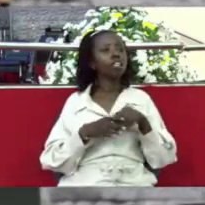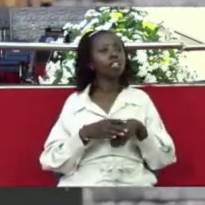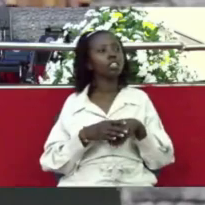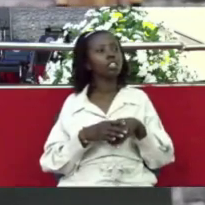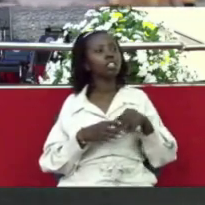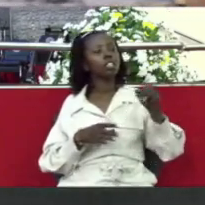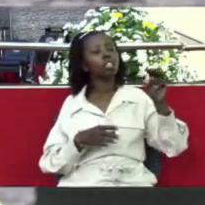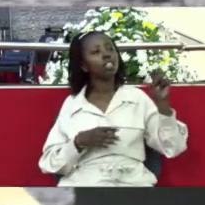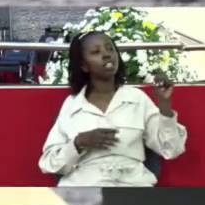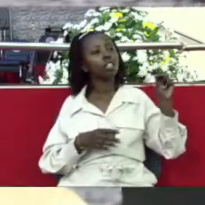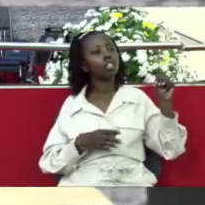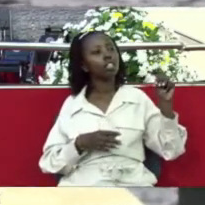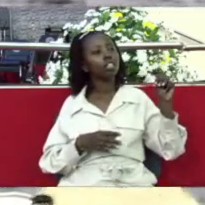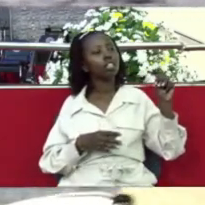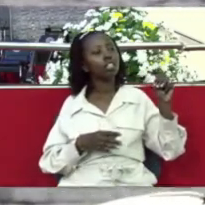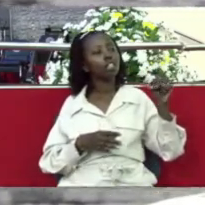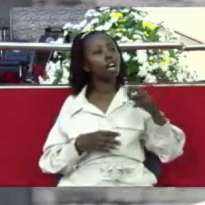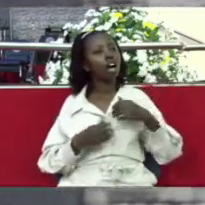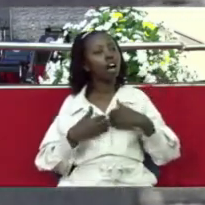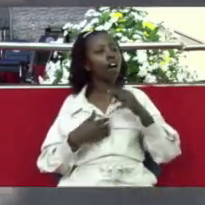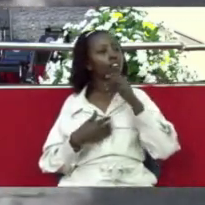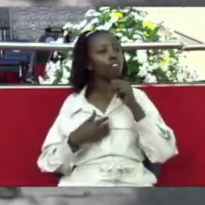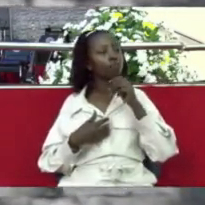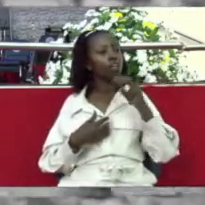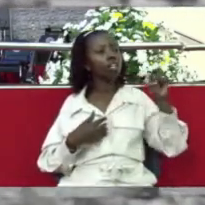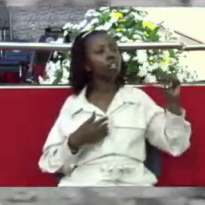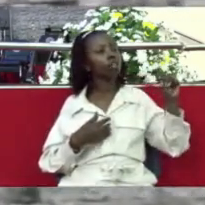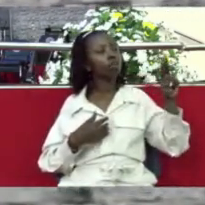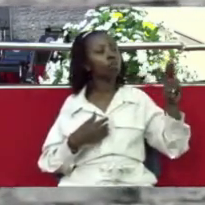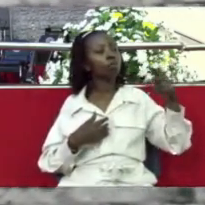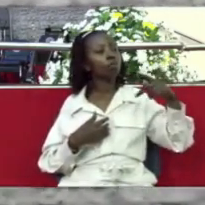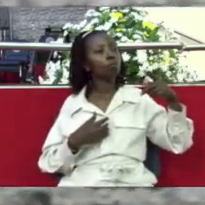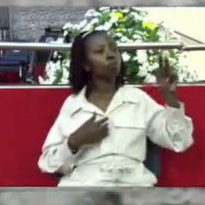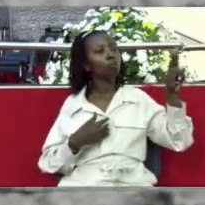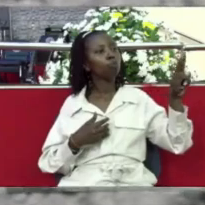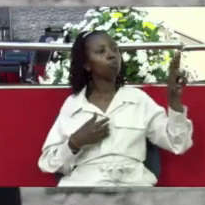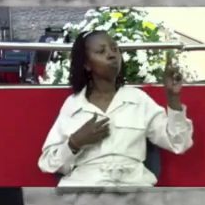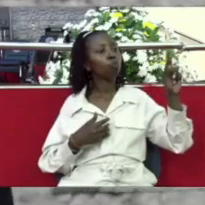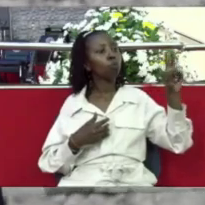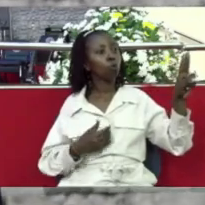Sinai, but it was not that, it was Mukuru something else. Huh?